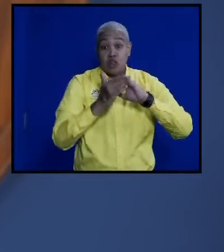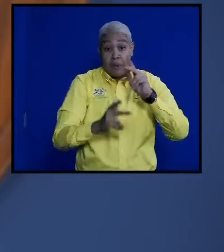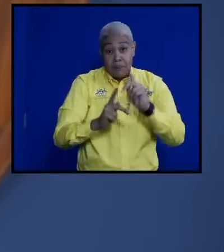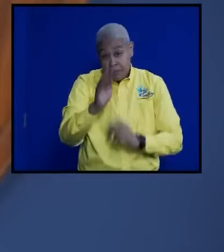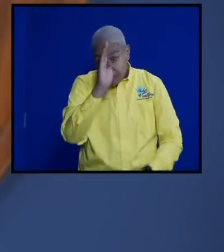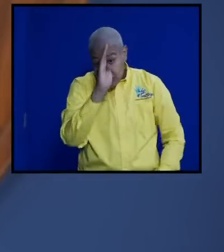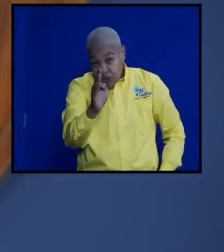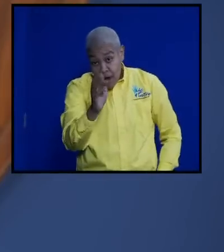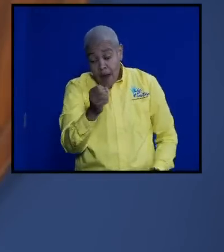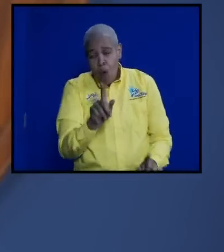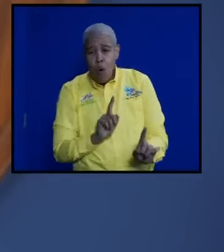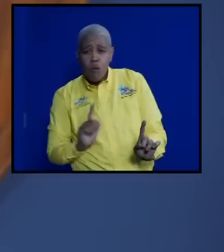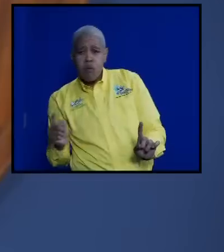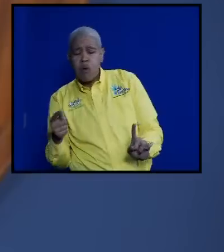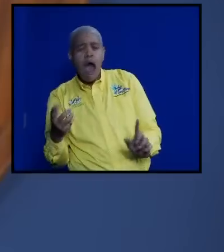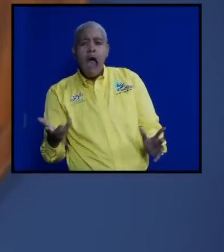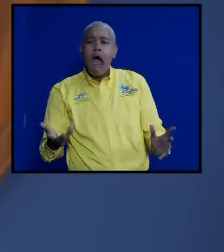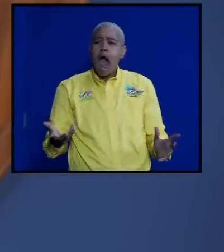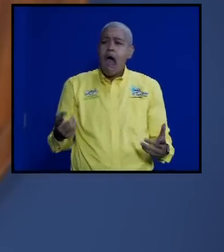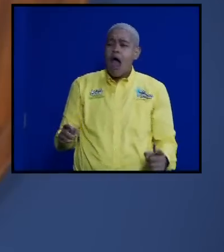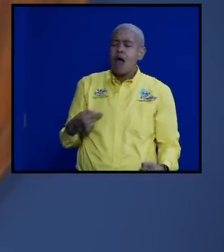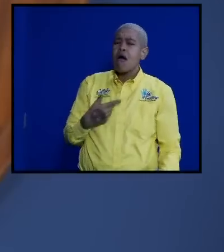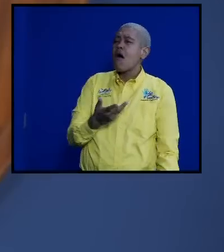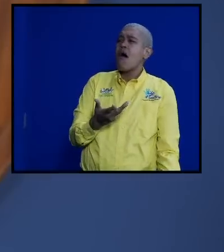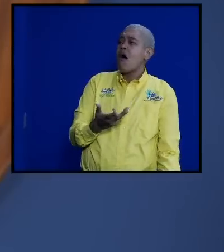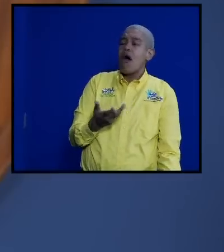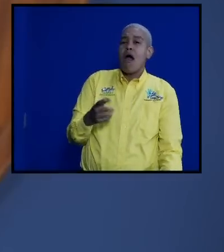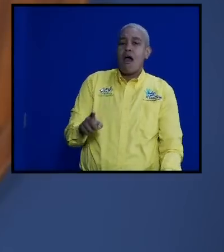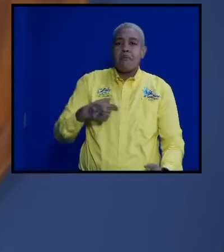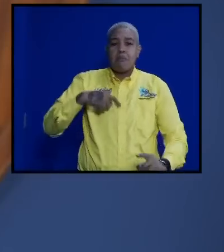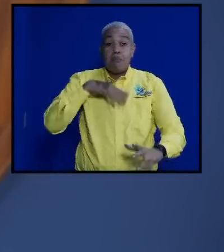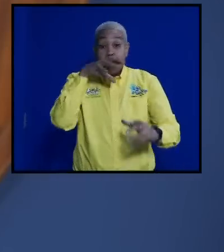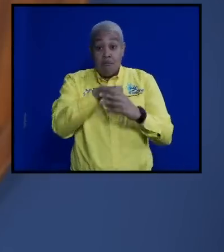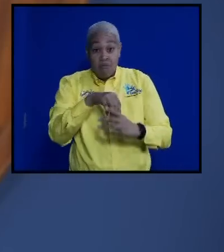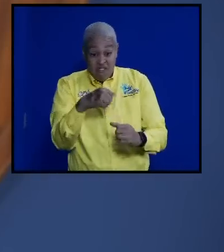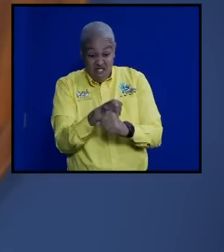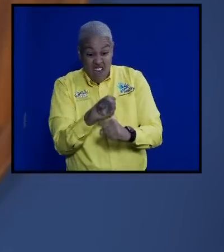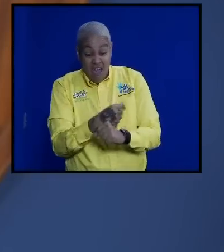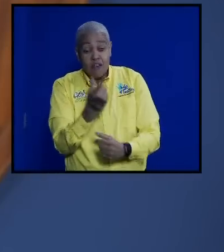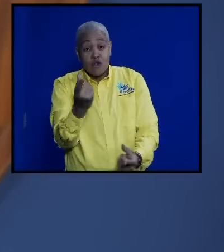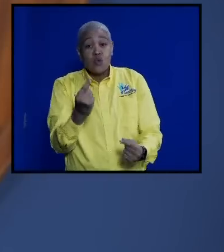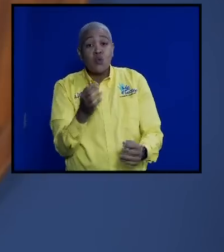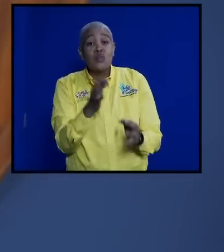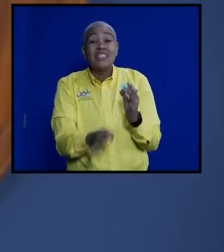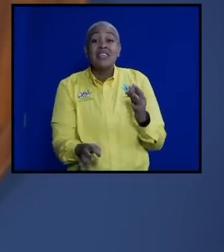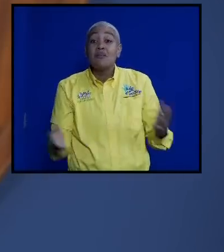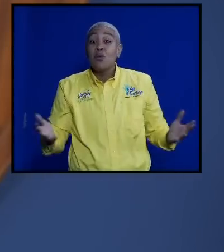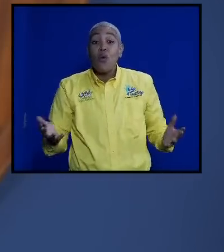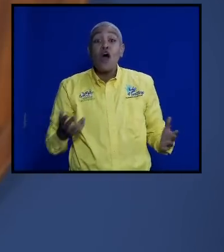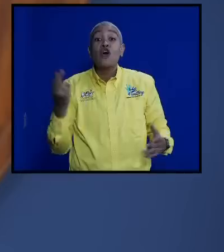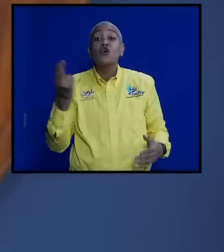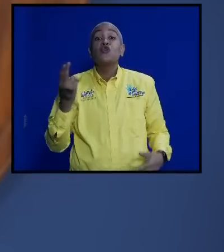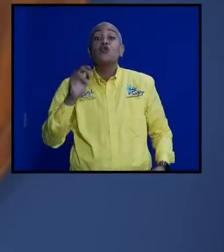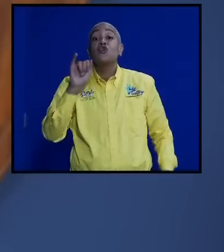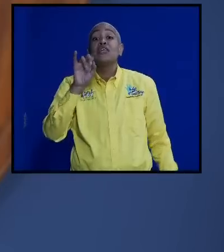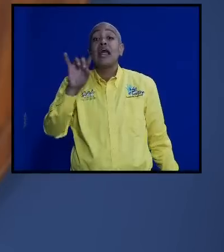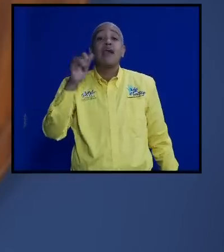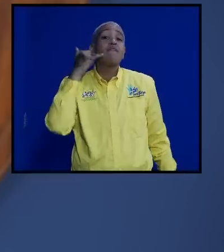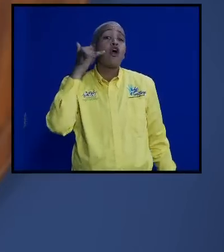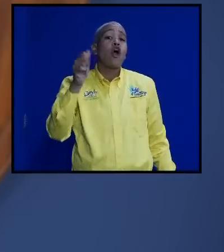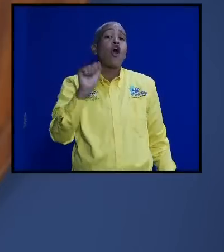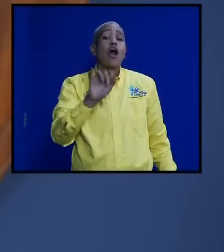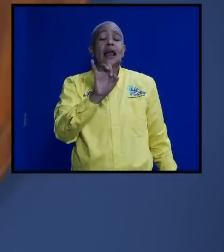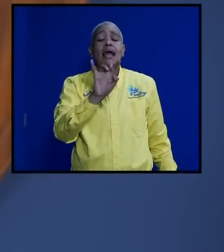or indirectly. Therefore, we must play our part in the fight. You can do so by using the JDF tip line